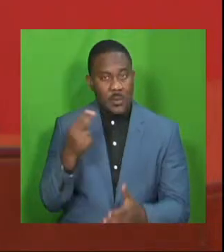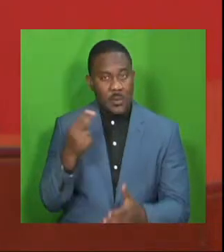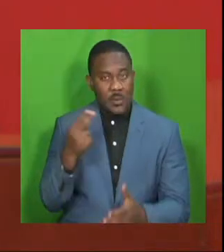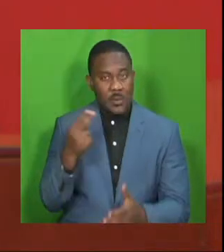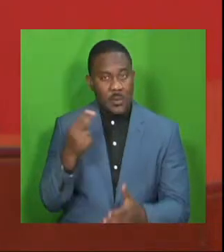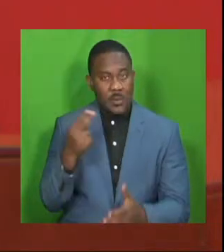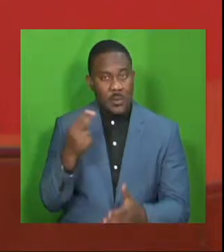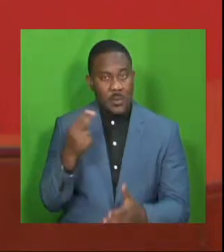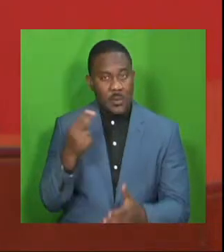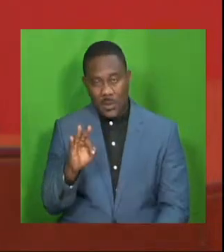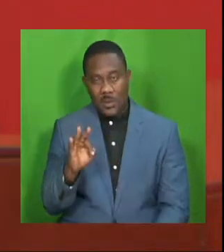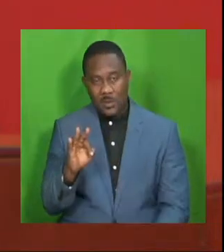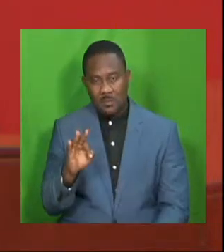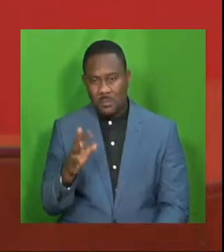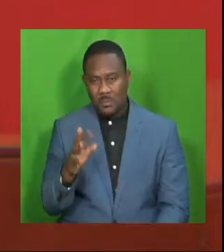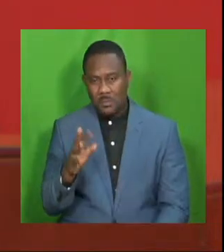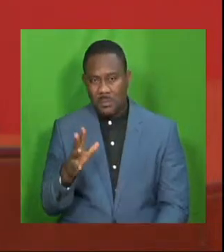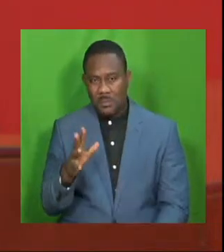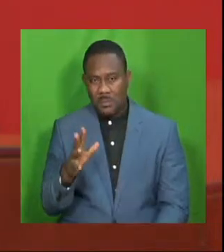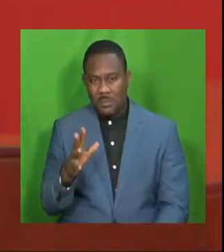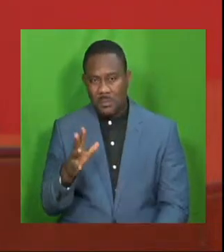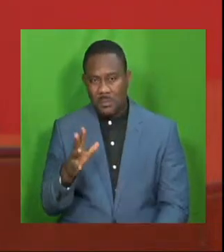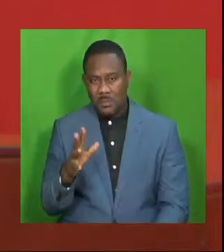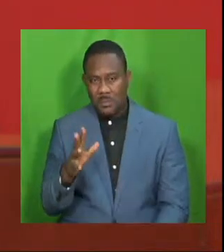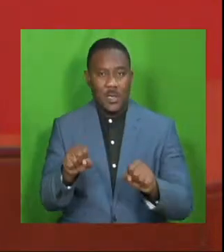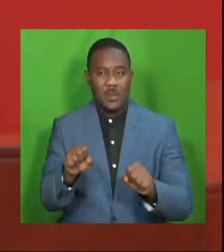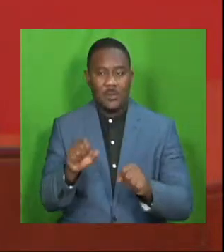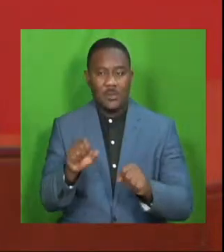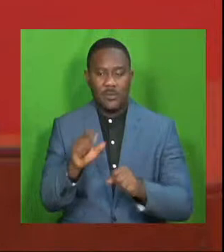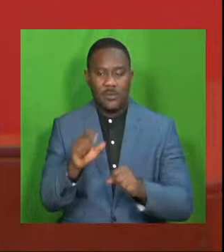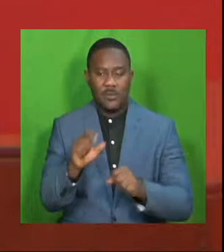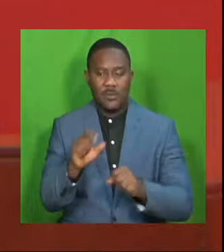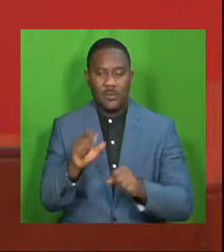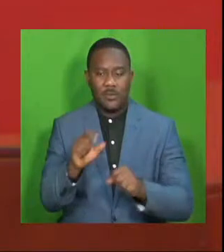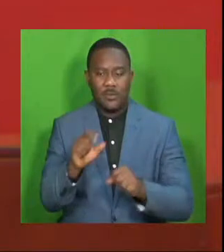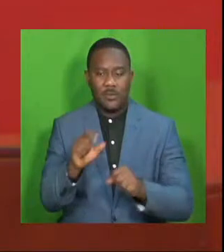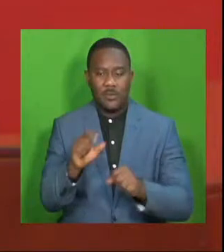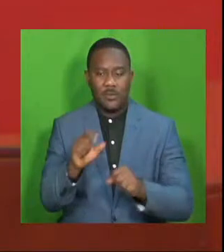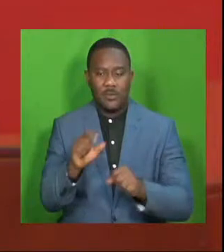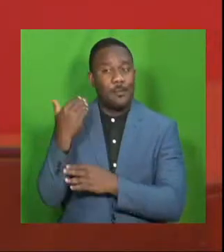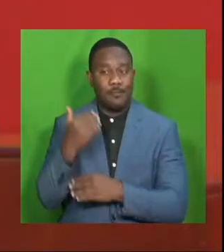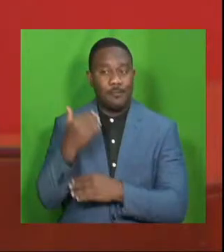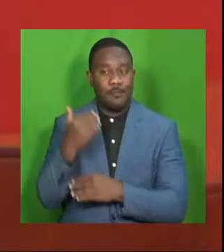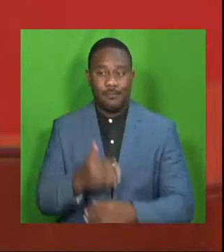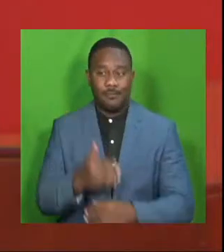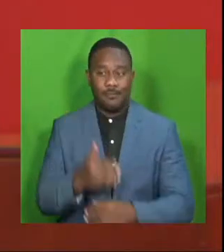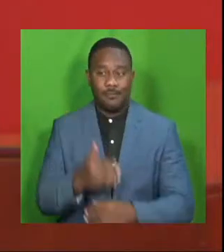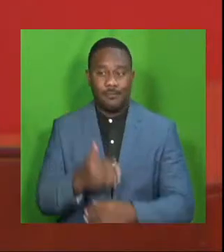2021 is hereby adopted as a true record of proceedings.